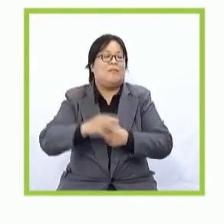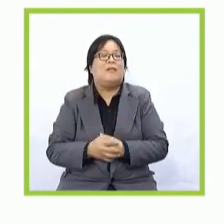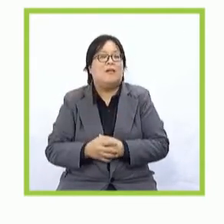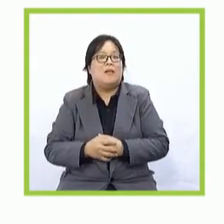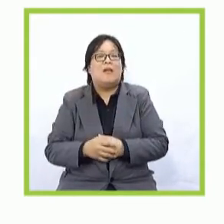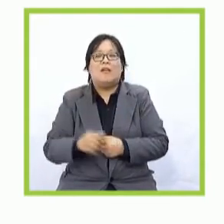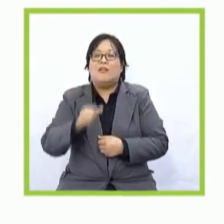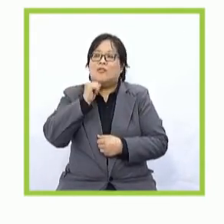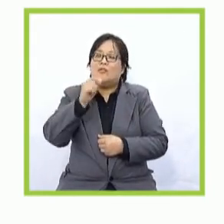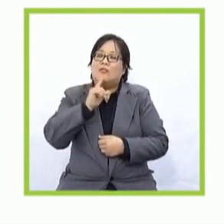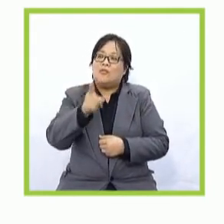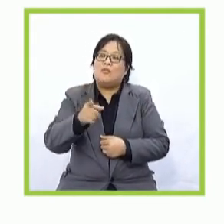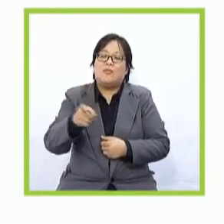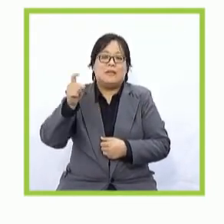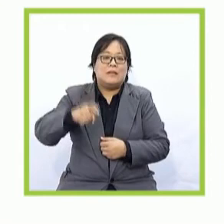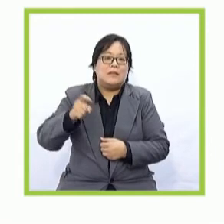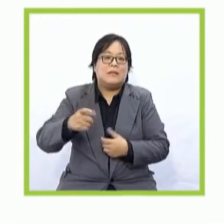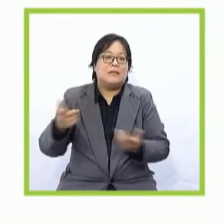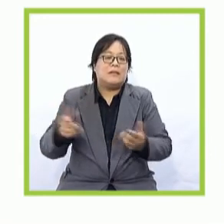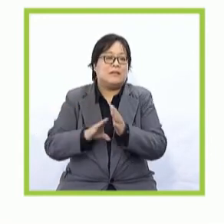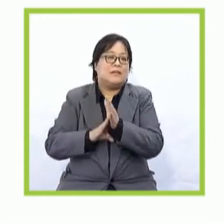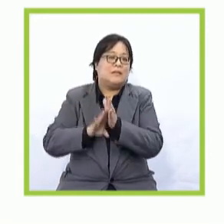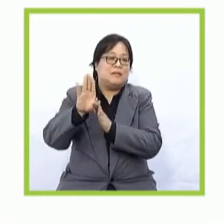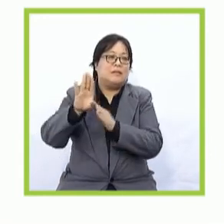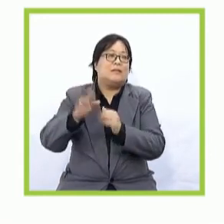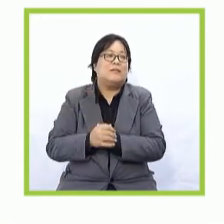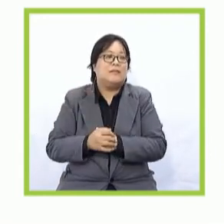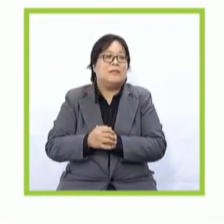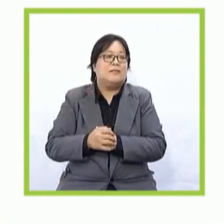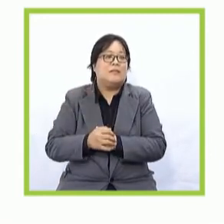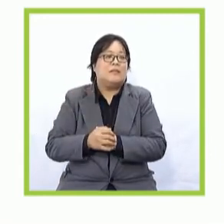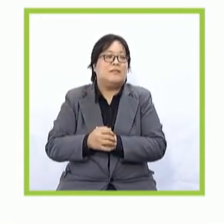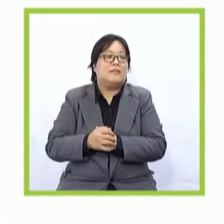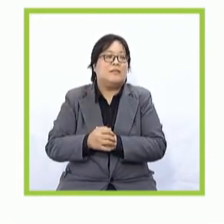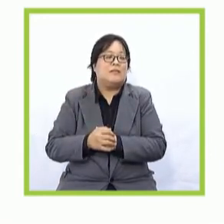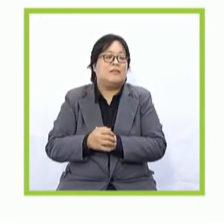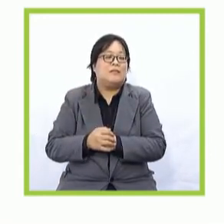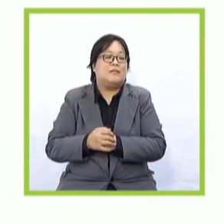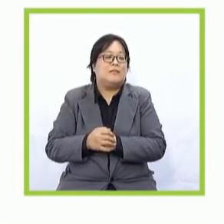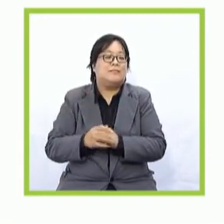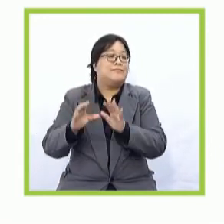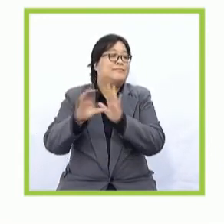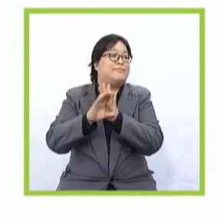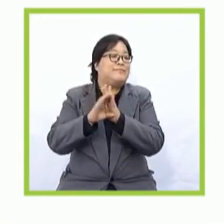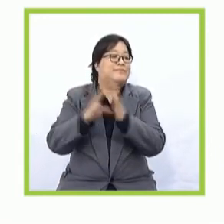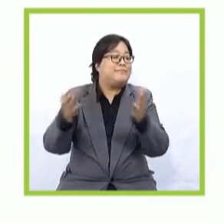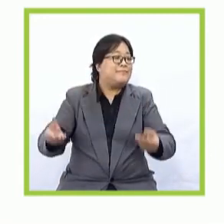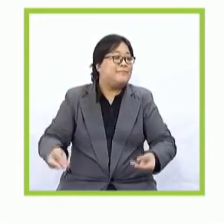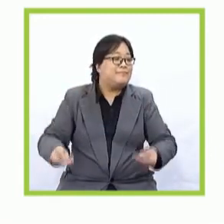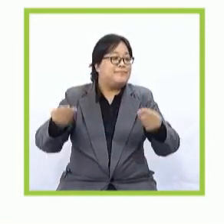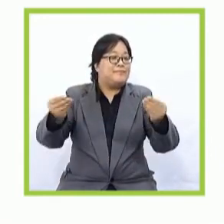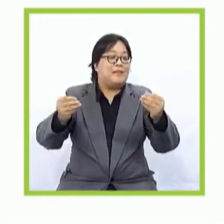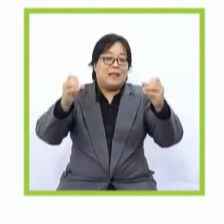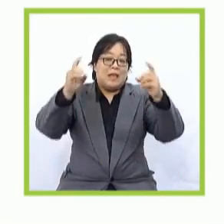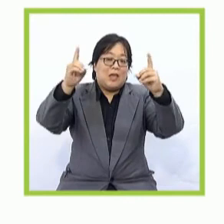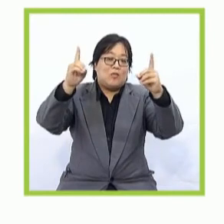It's not true that you need to develop in order to then, for example, provide education